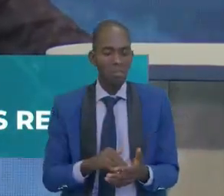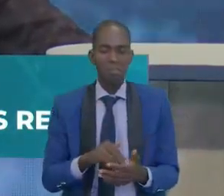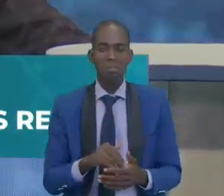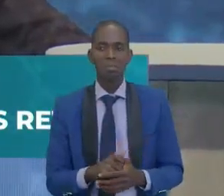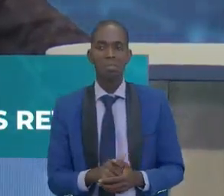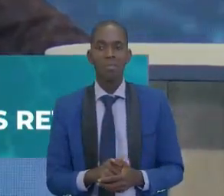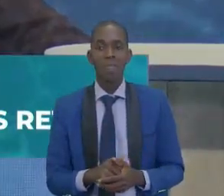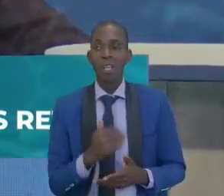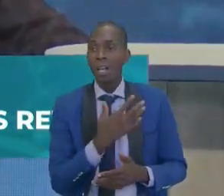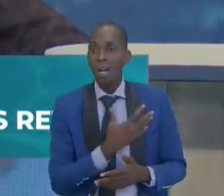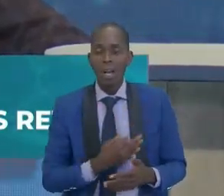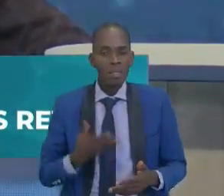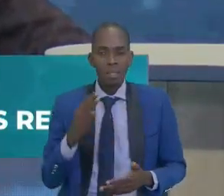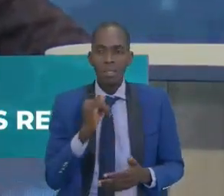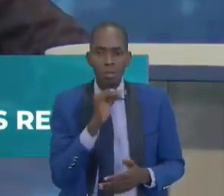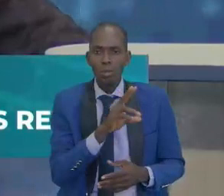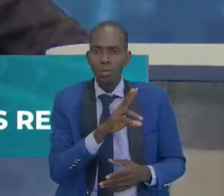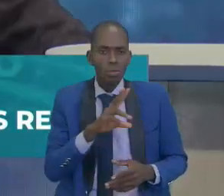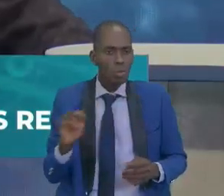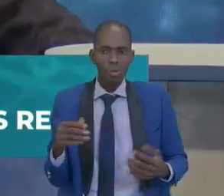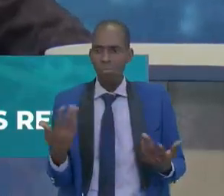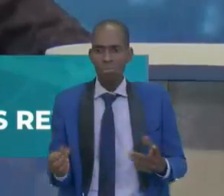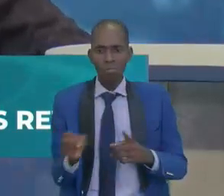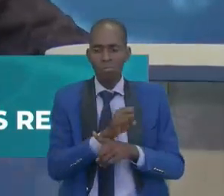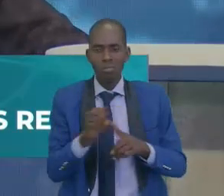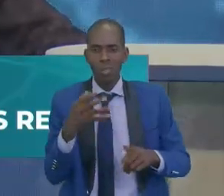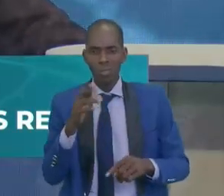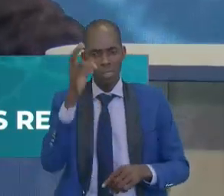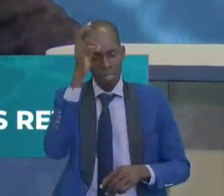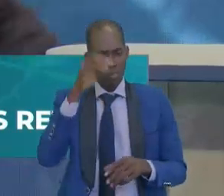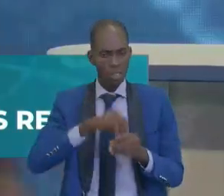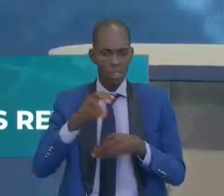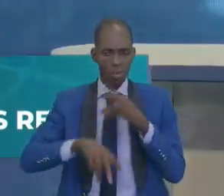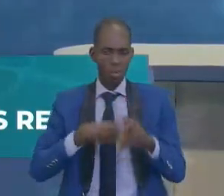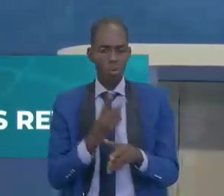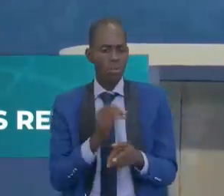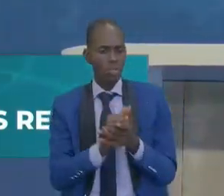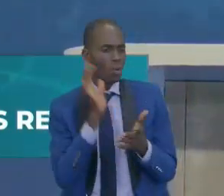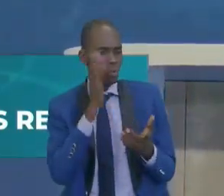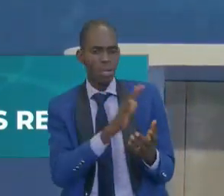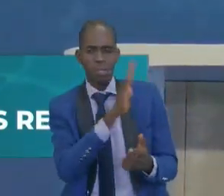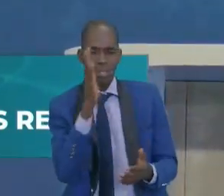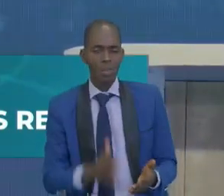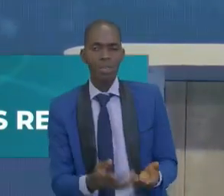And there is no harassment of the devil in the world that will ever come to you.